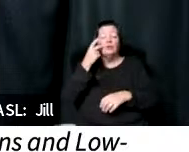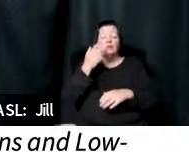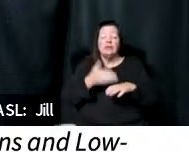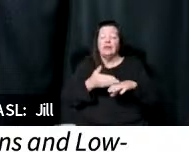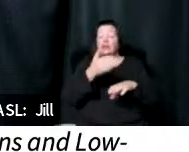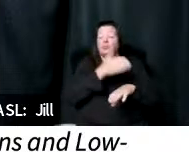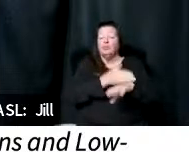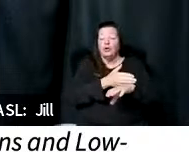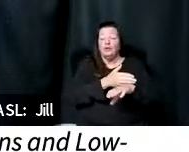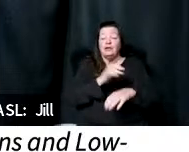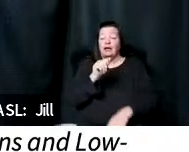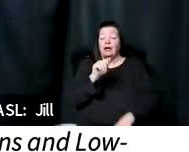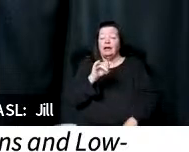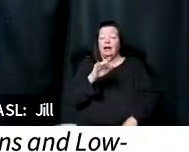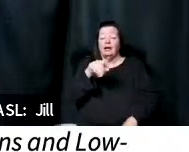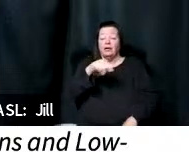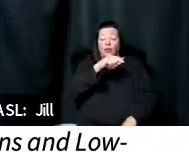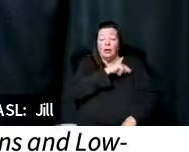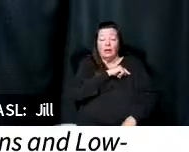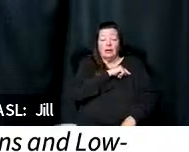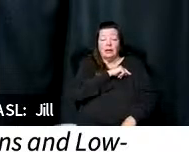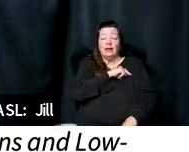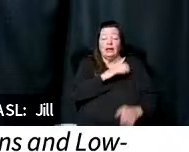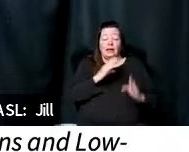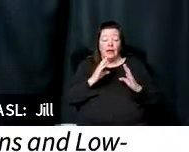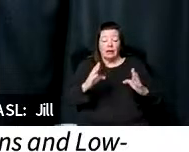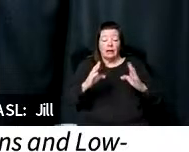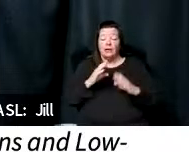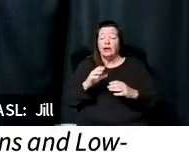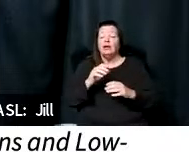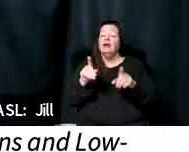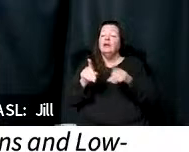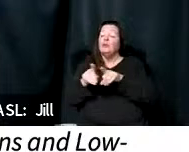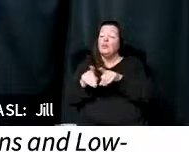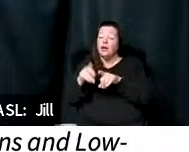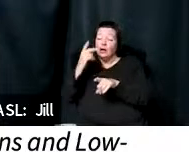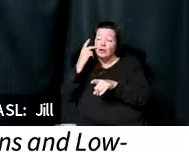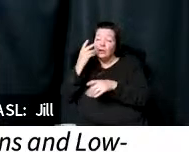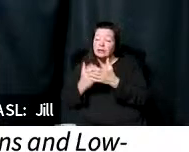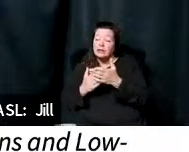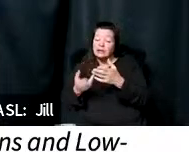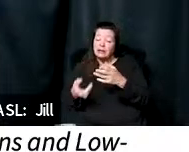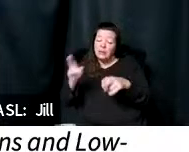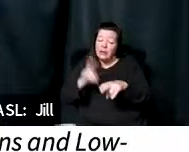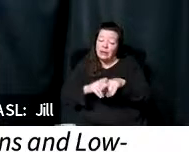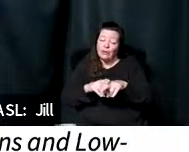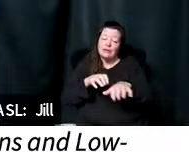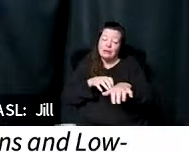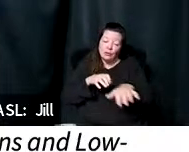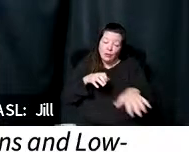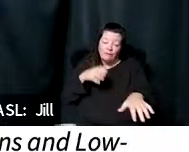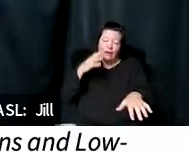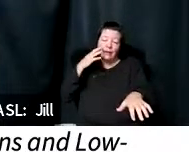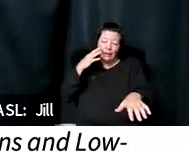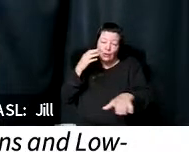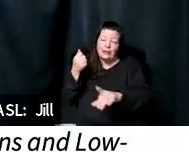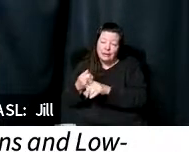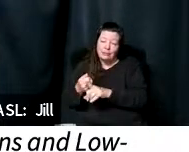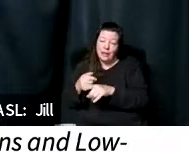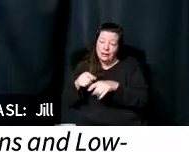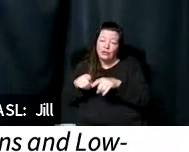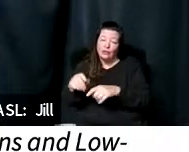quality within the corridor, but we will also see some increased traffic and noise impacts during